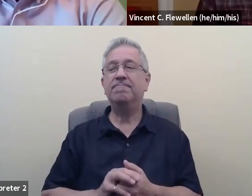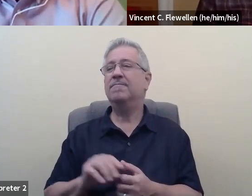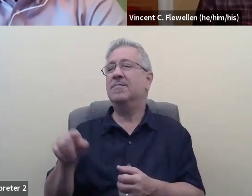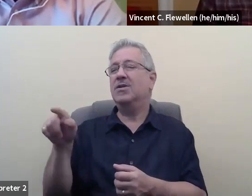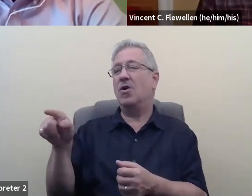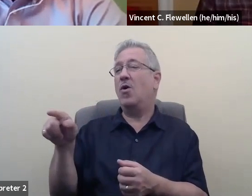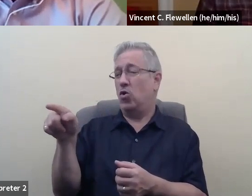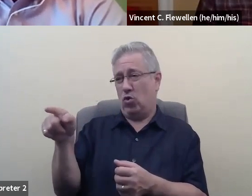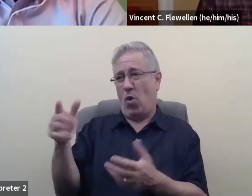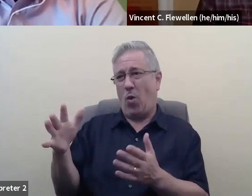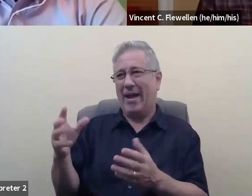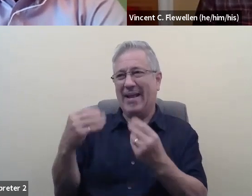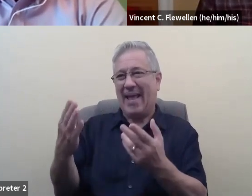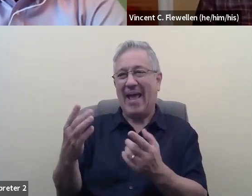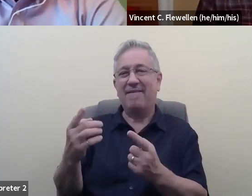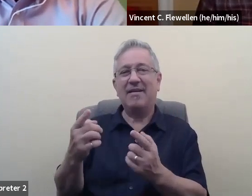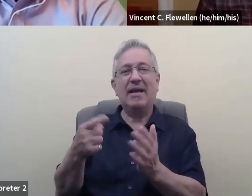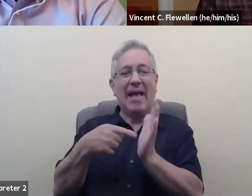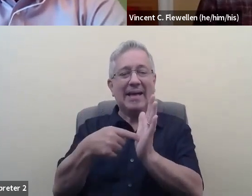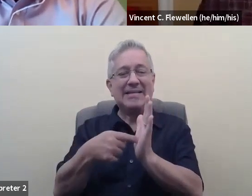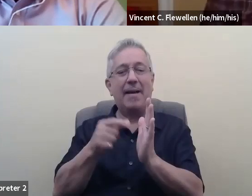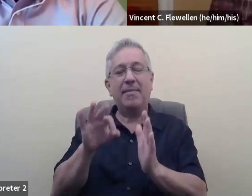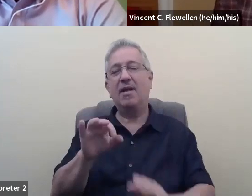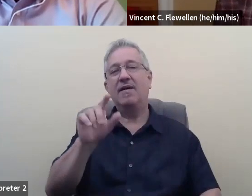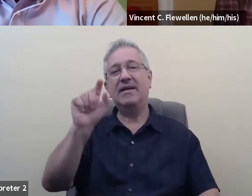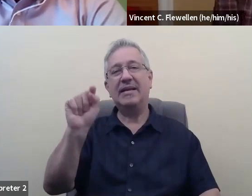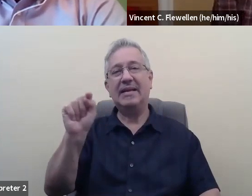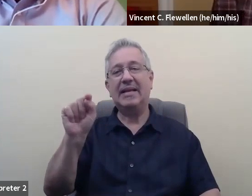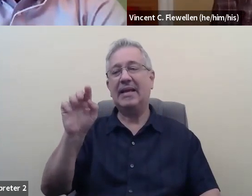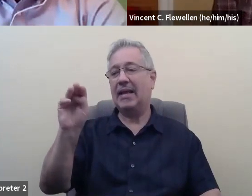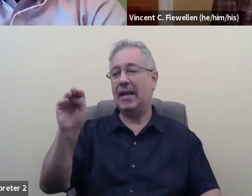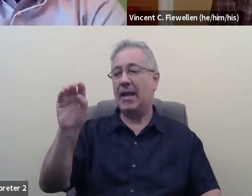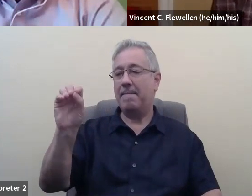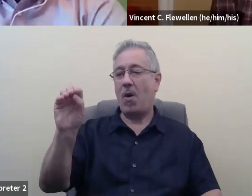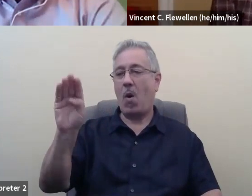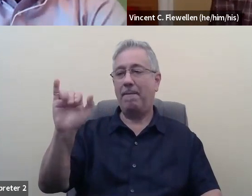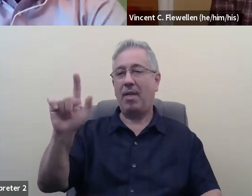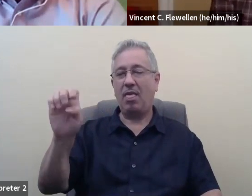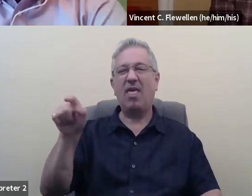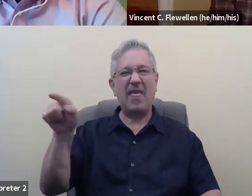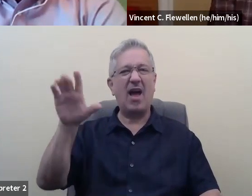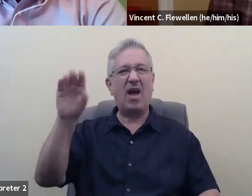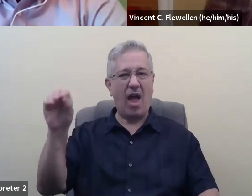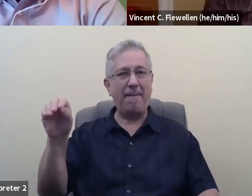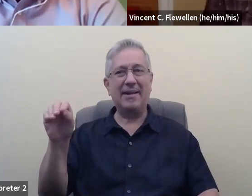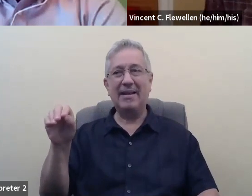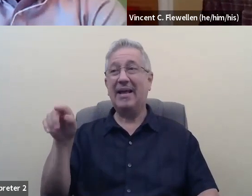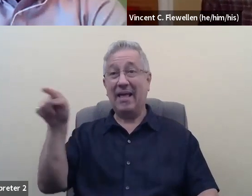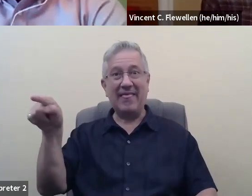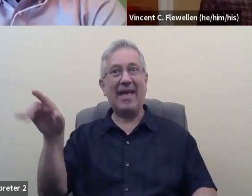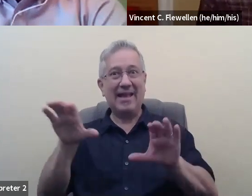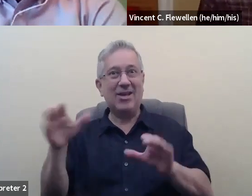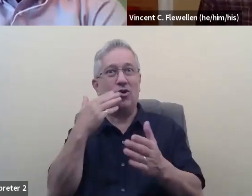she gave with T-Mobile, right? You have to understand the workforce, and they have to want to do it. If they don't want to do it, it's not going to get